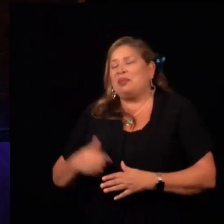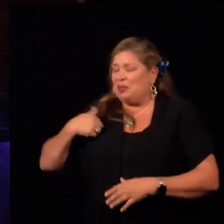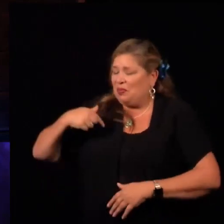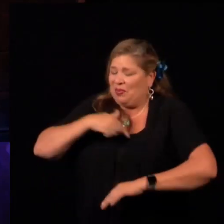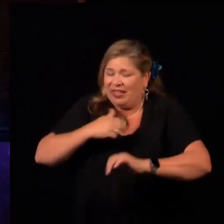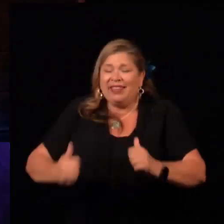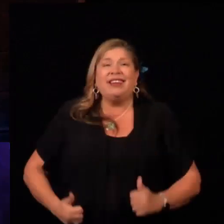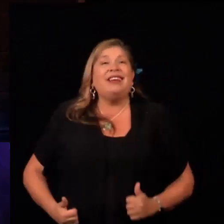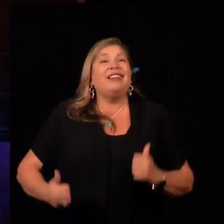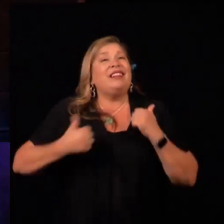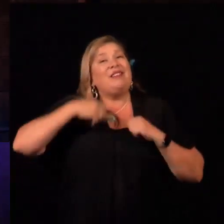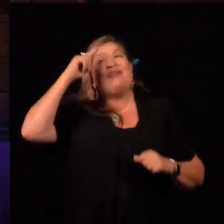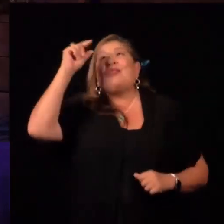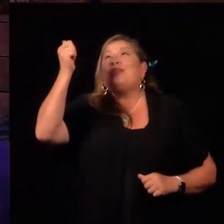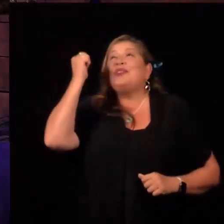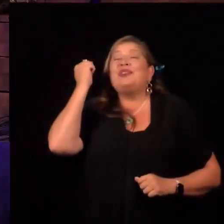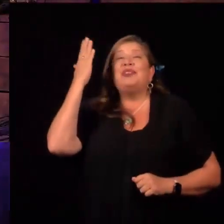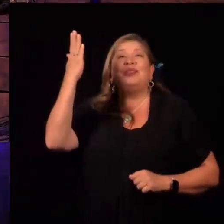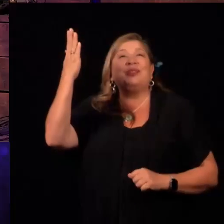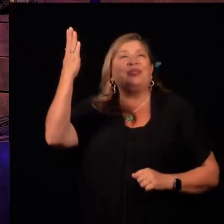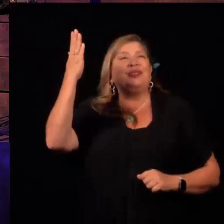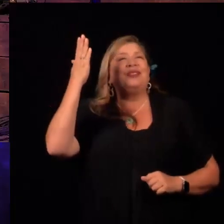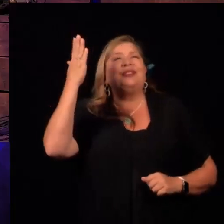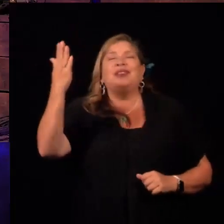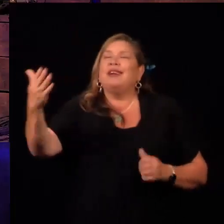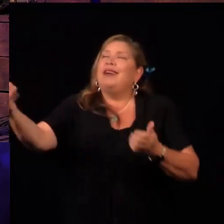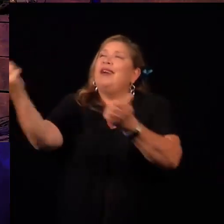We live for you.